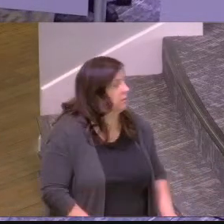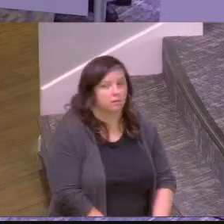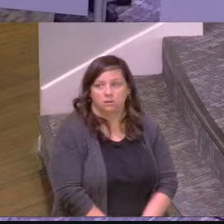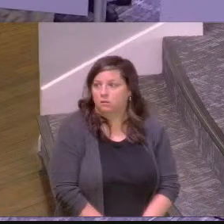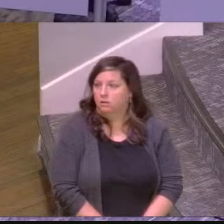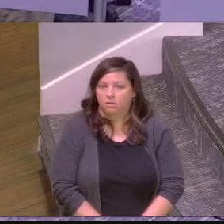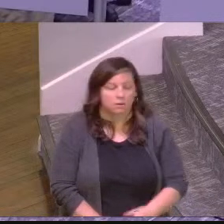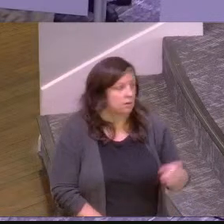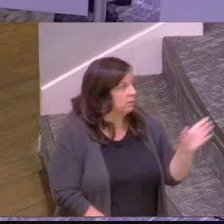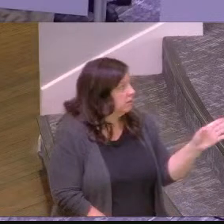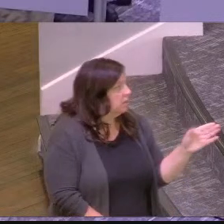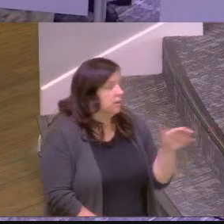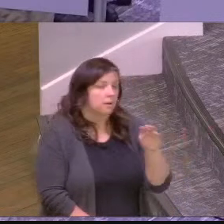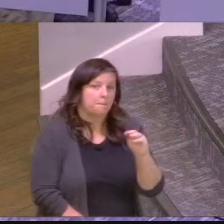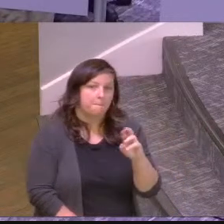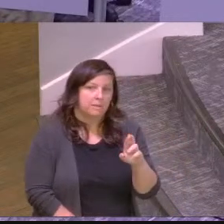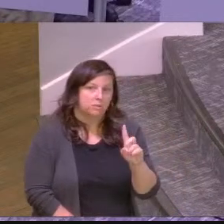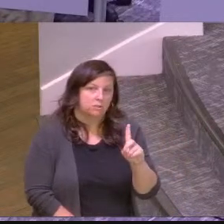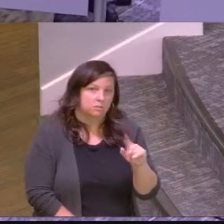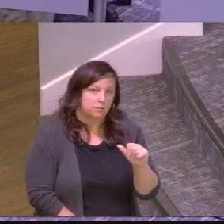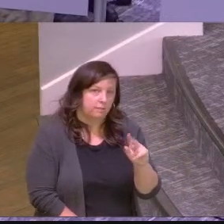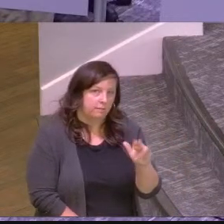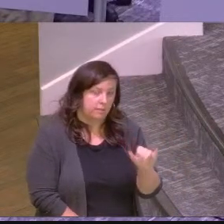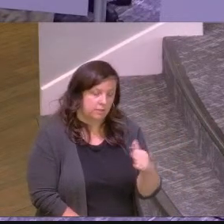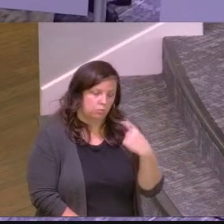One question I've got,